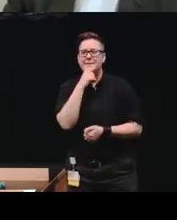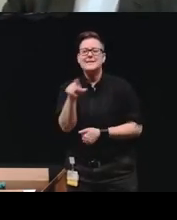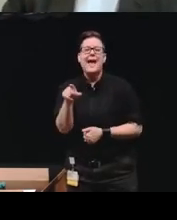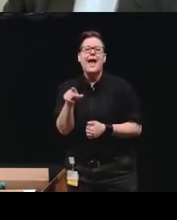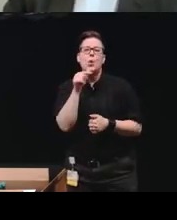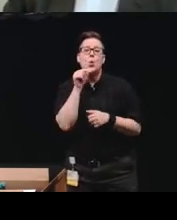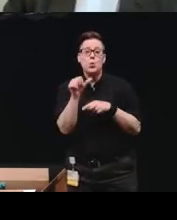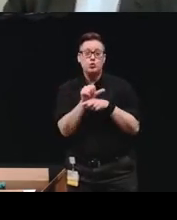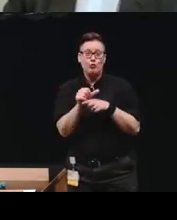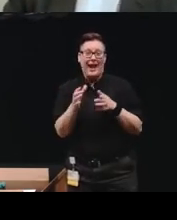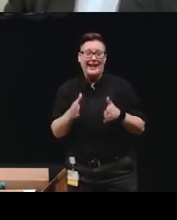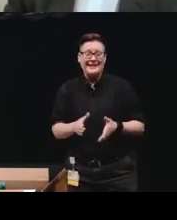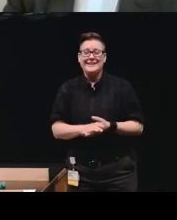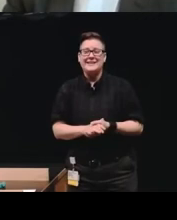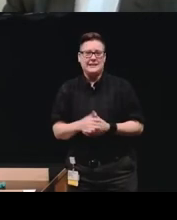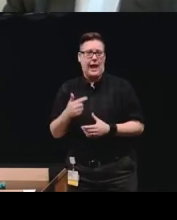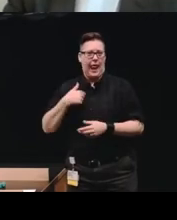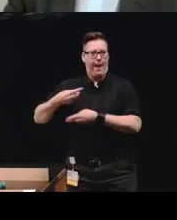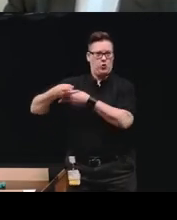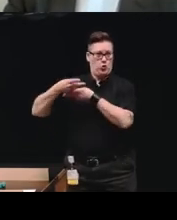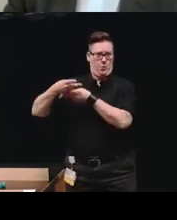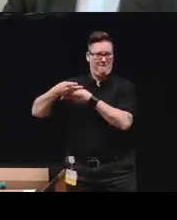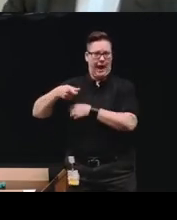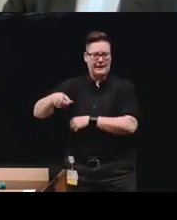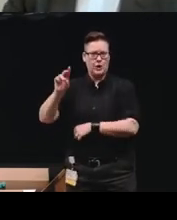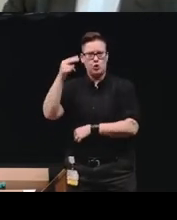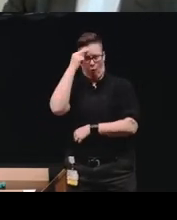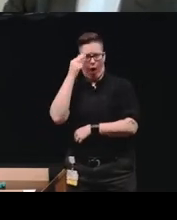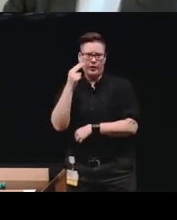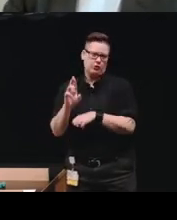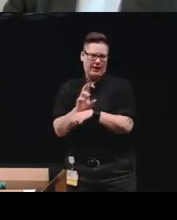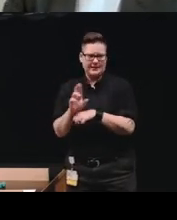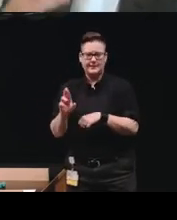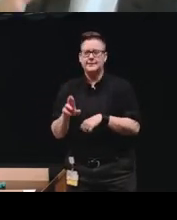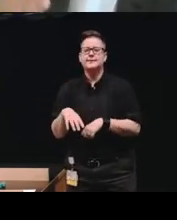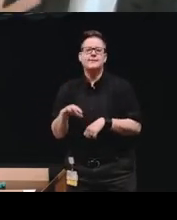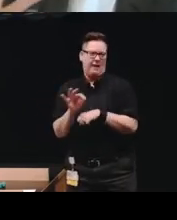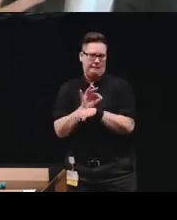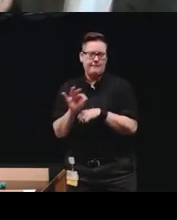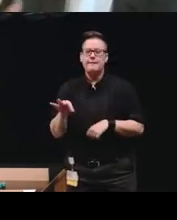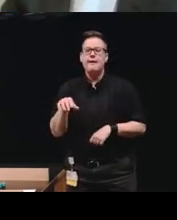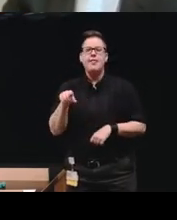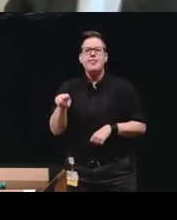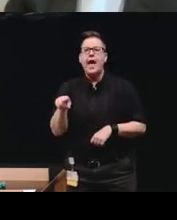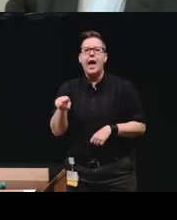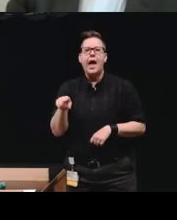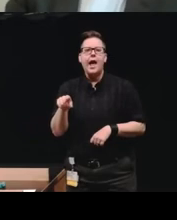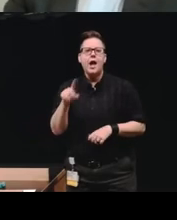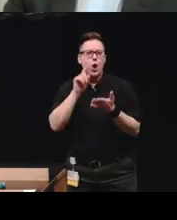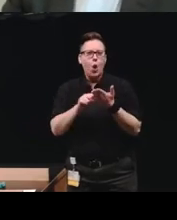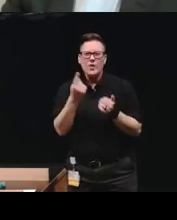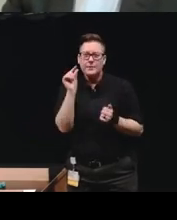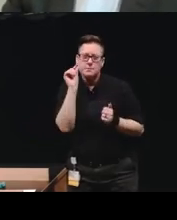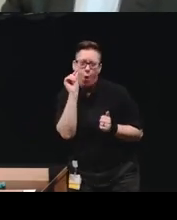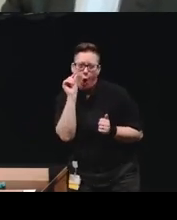make when I'm supervising trainees in neurology is they'll appreciate maybe a subtle element